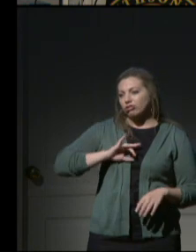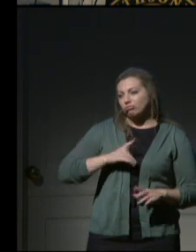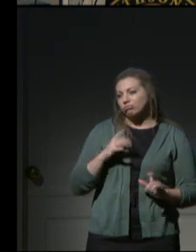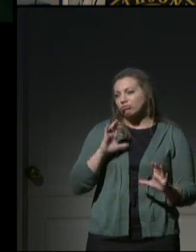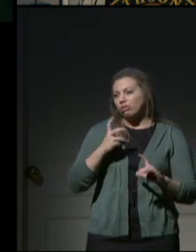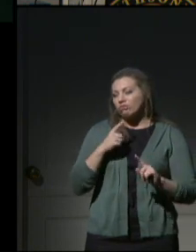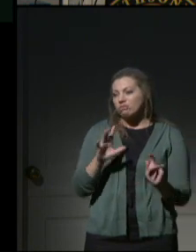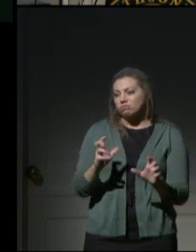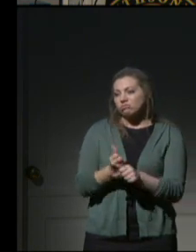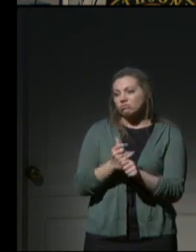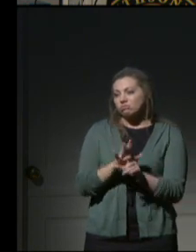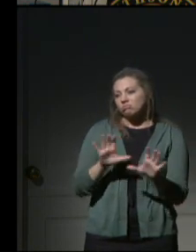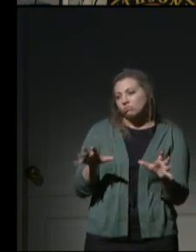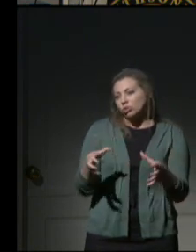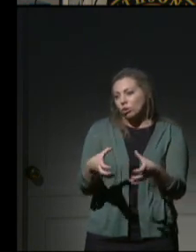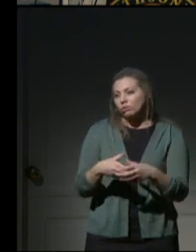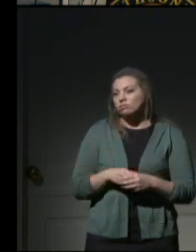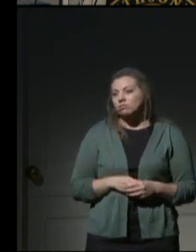together crew.